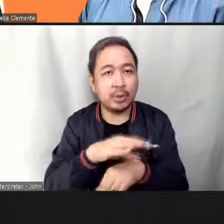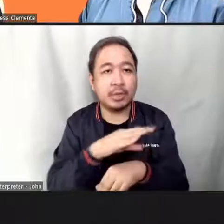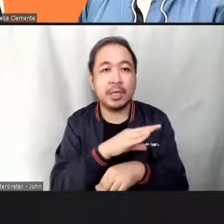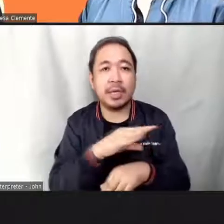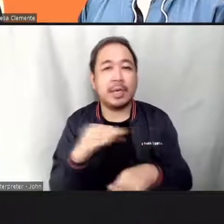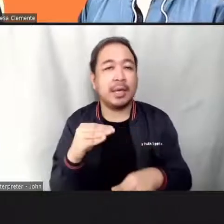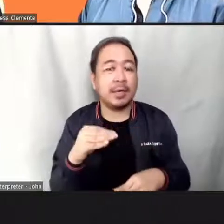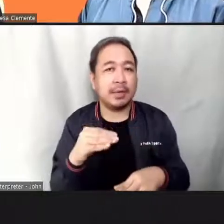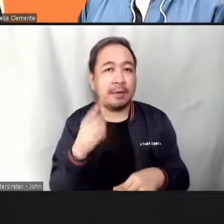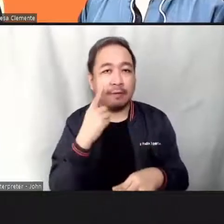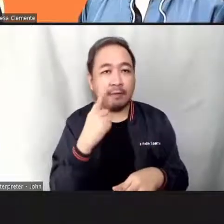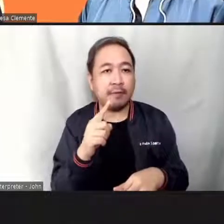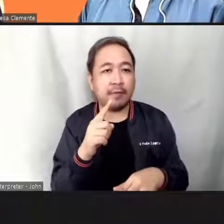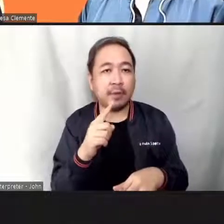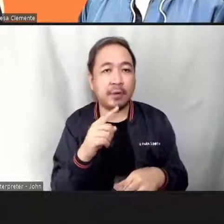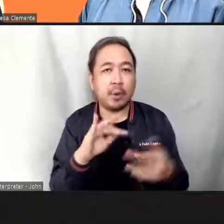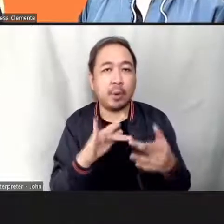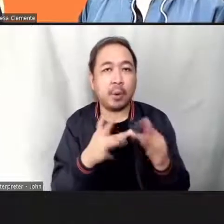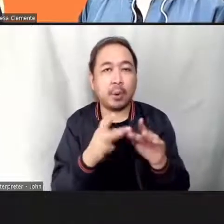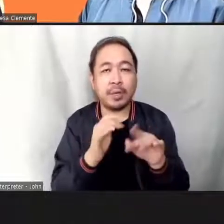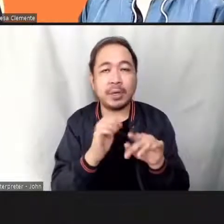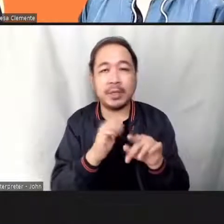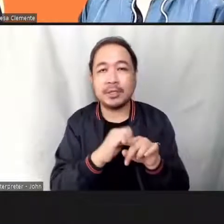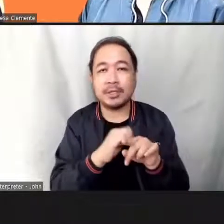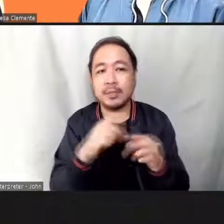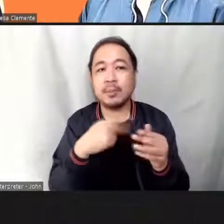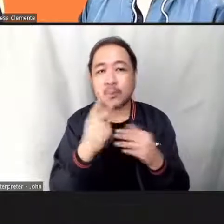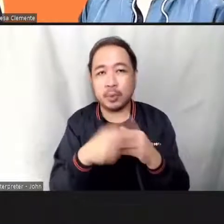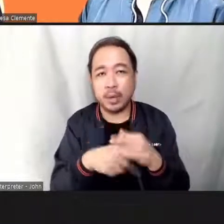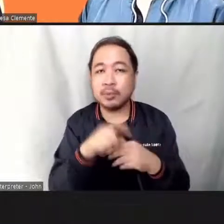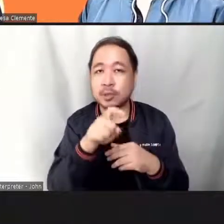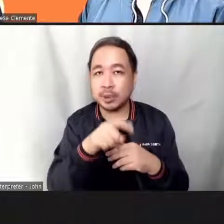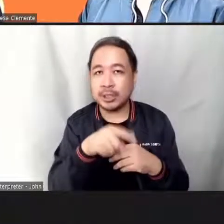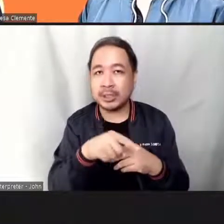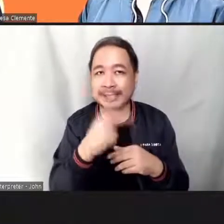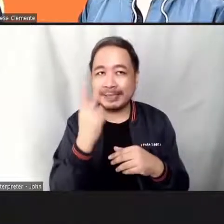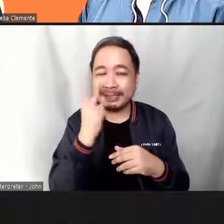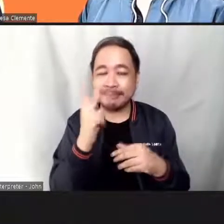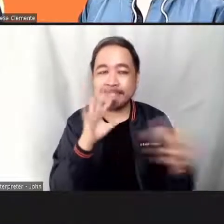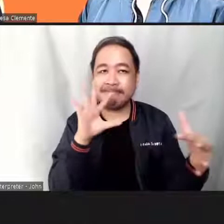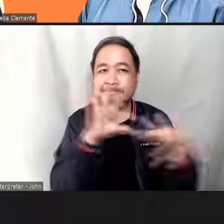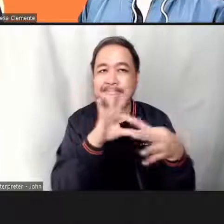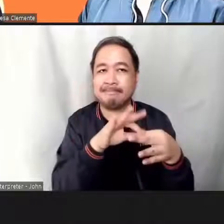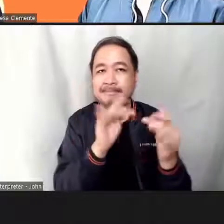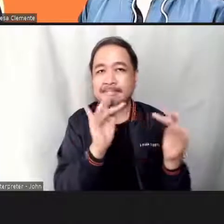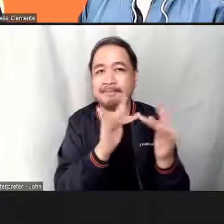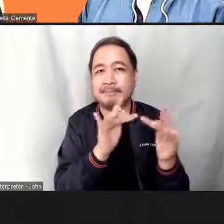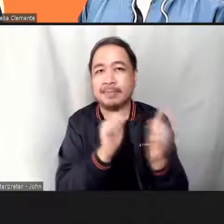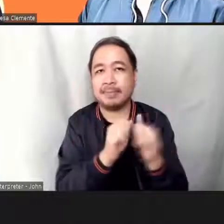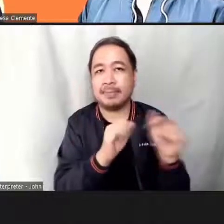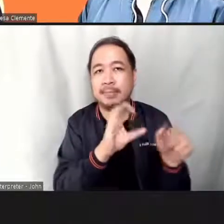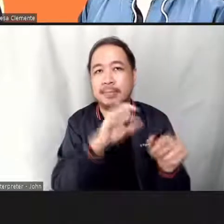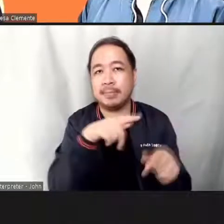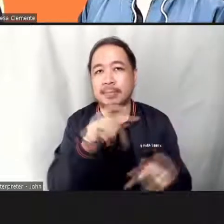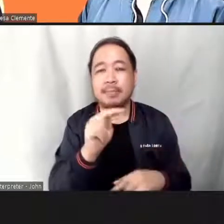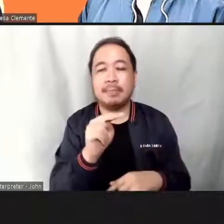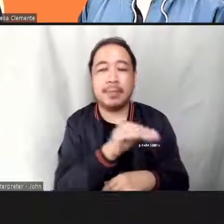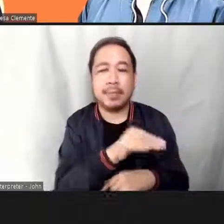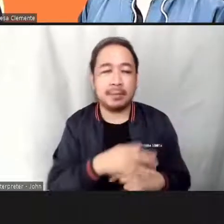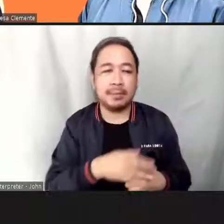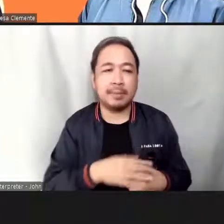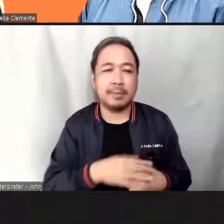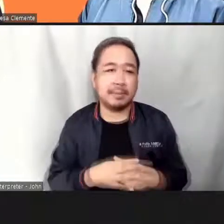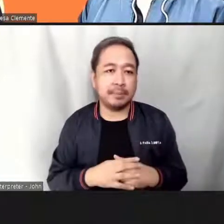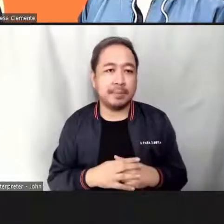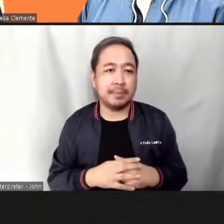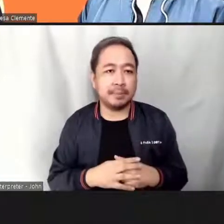and the online training program. So we have to coordinate with the Child Protection Network, and yan